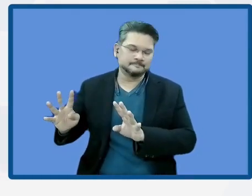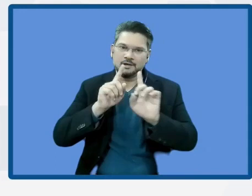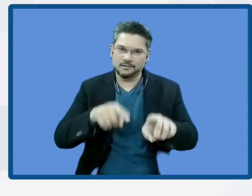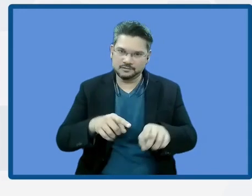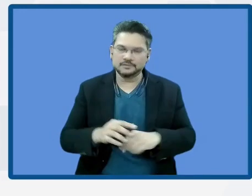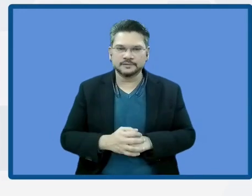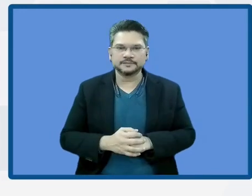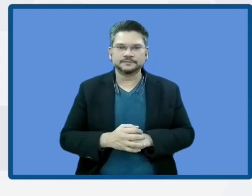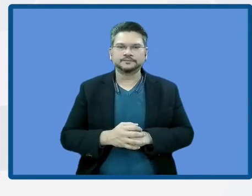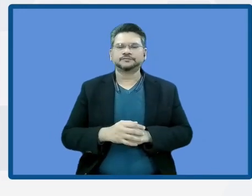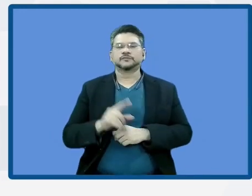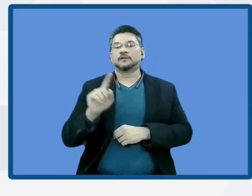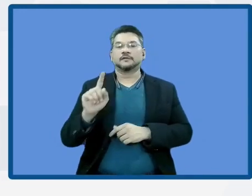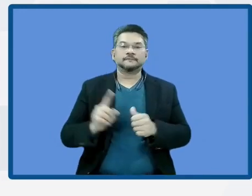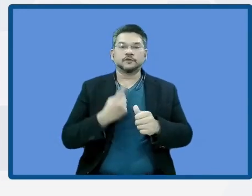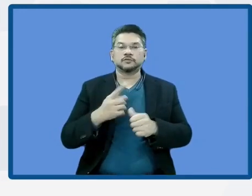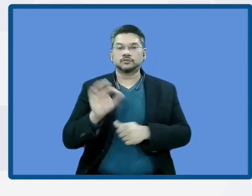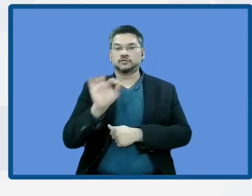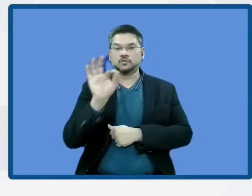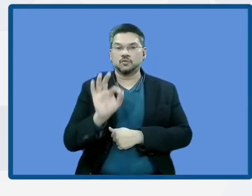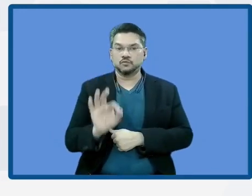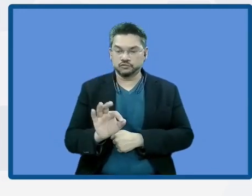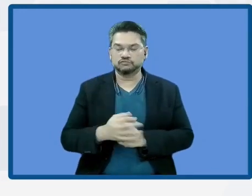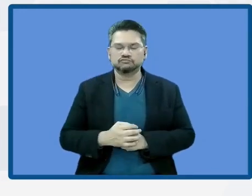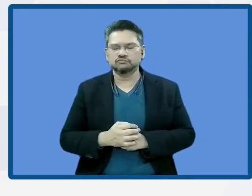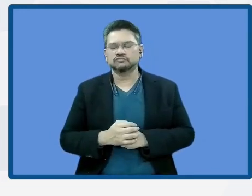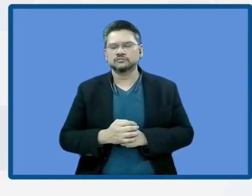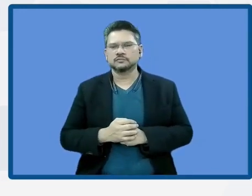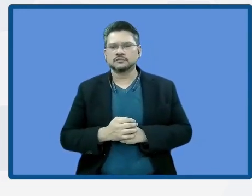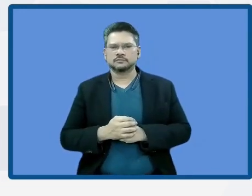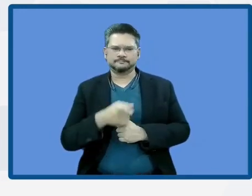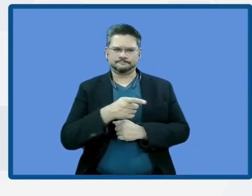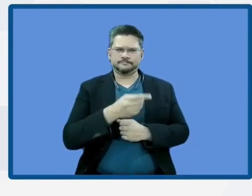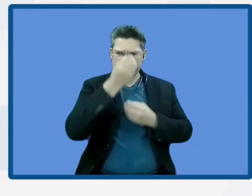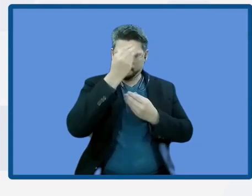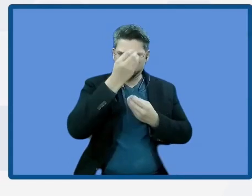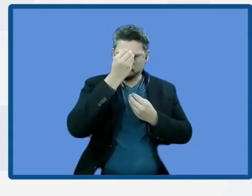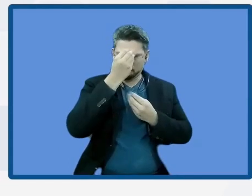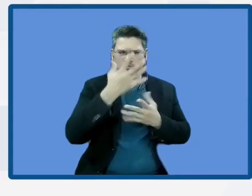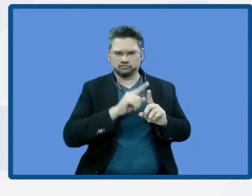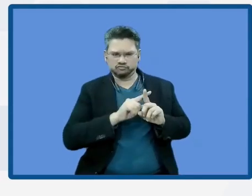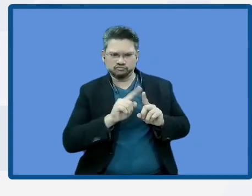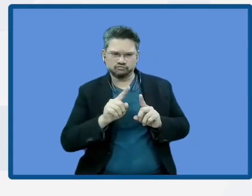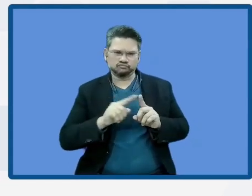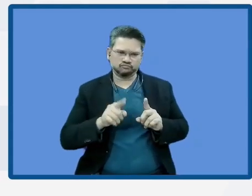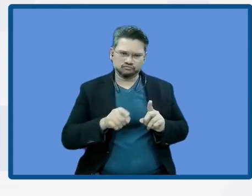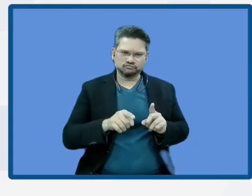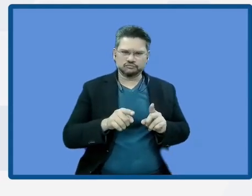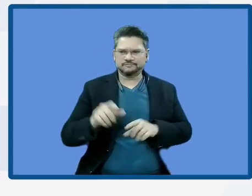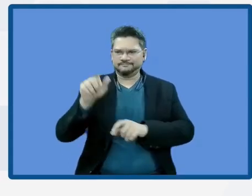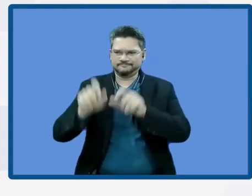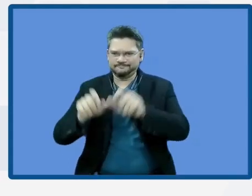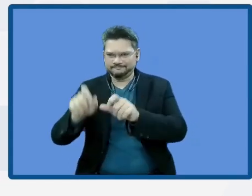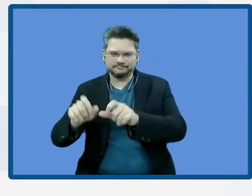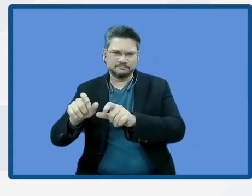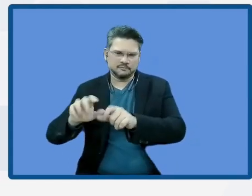first question is, how does this information issued by the citizen